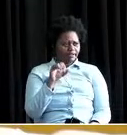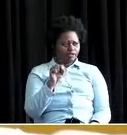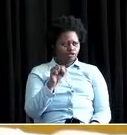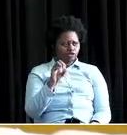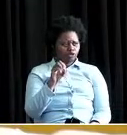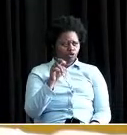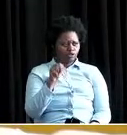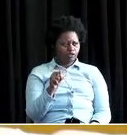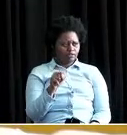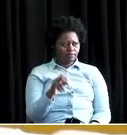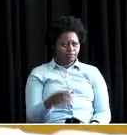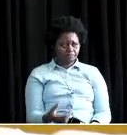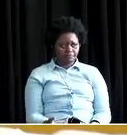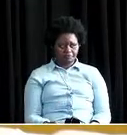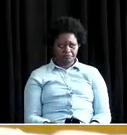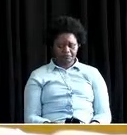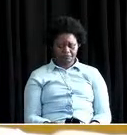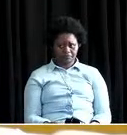Councillor Kisson?